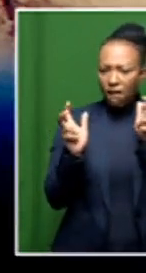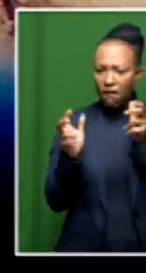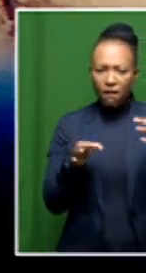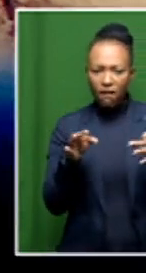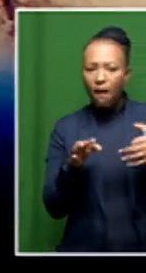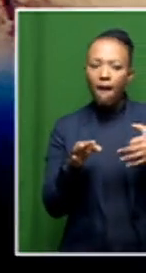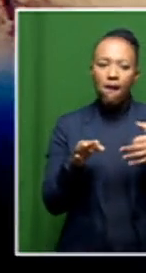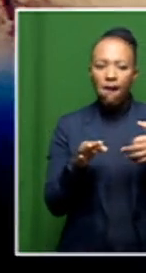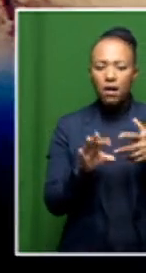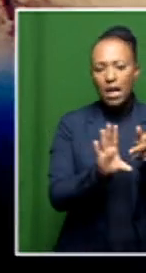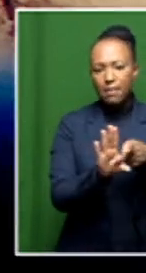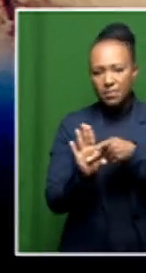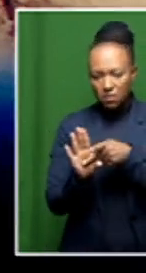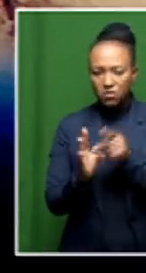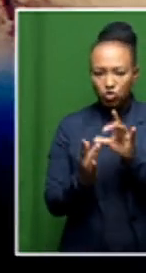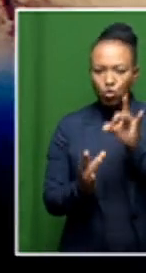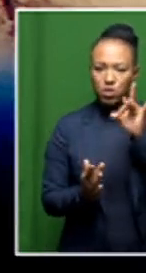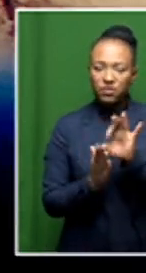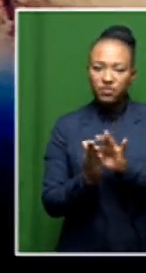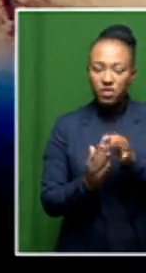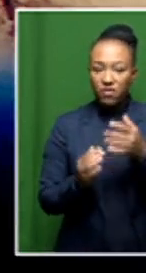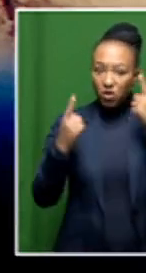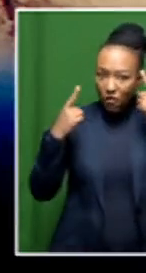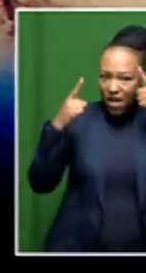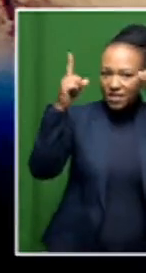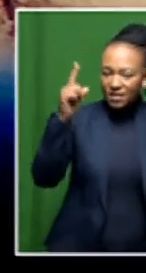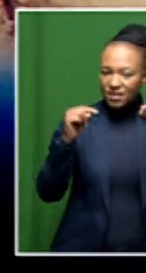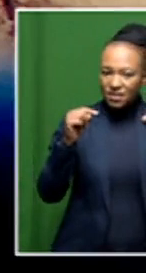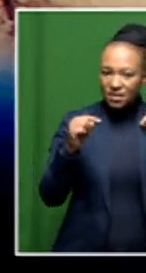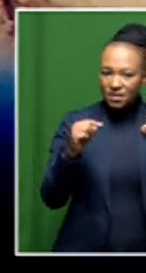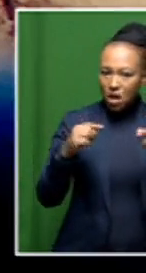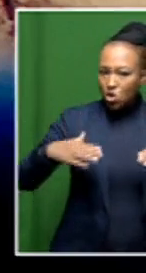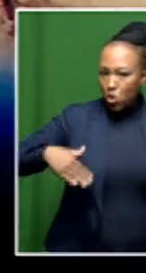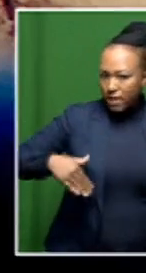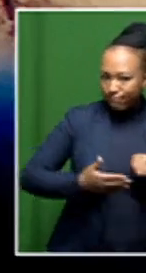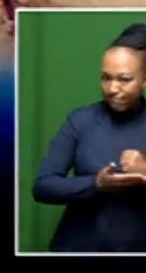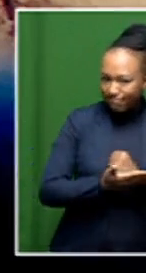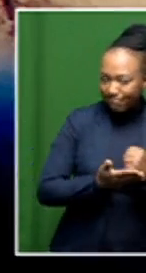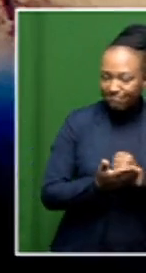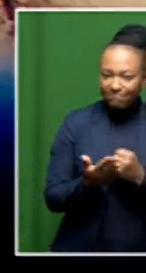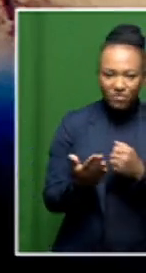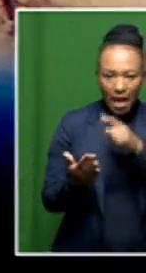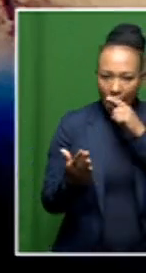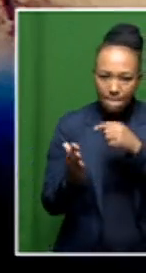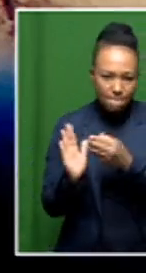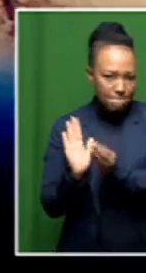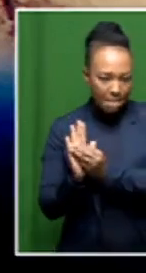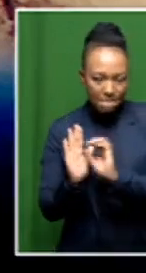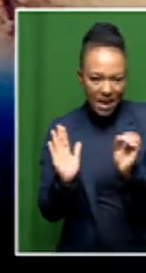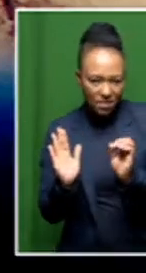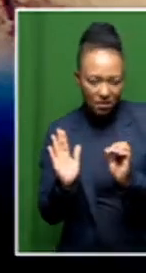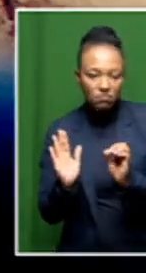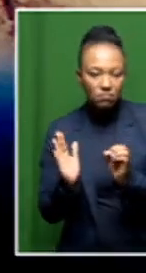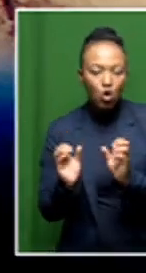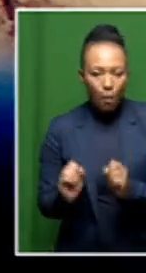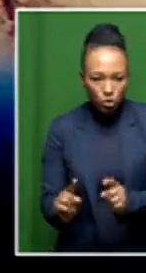to participate in the elections. So if you're at Wits University and you haven't yet registered, you're not on the voters' roll as yet, your